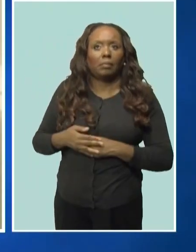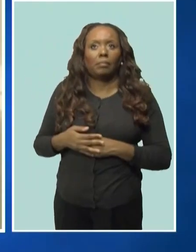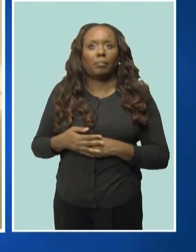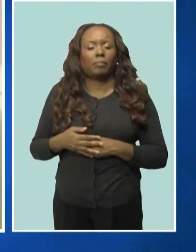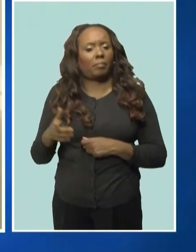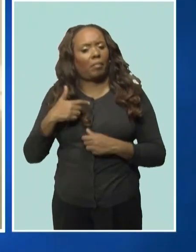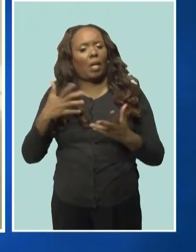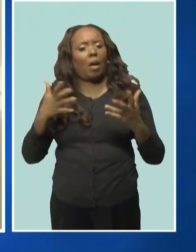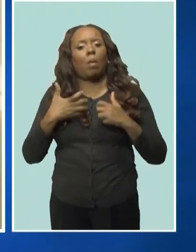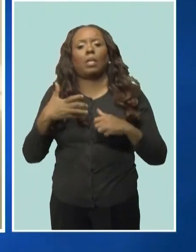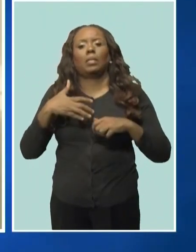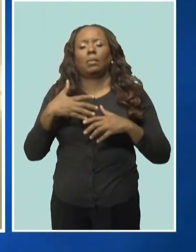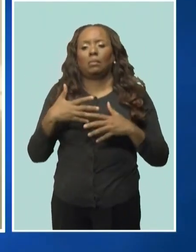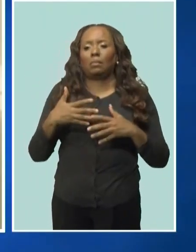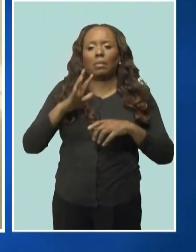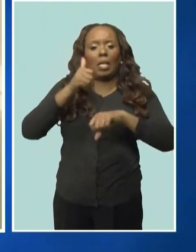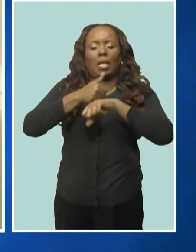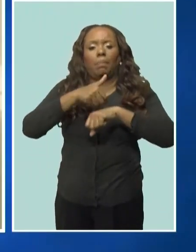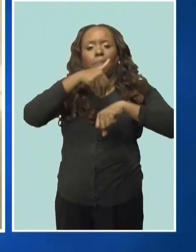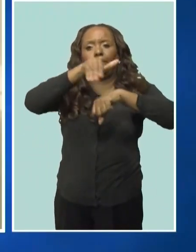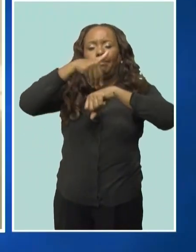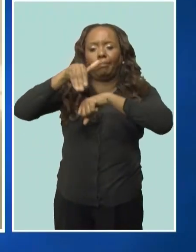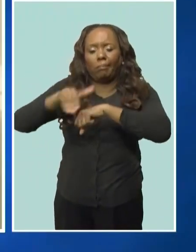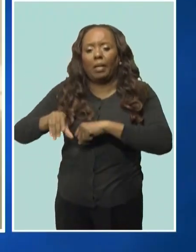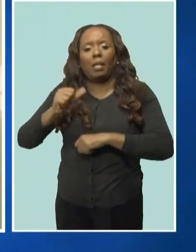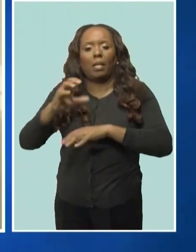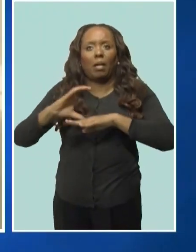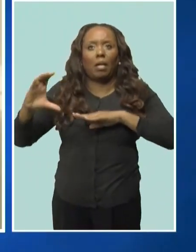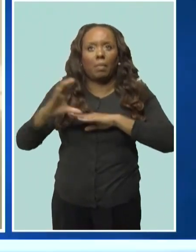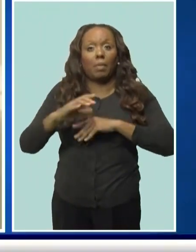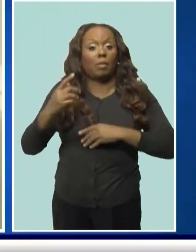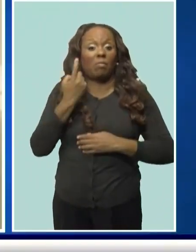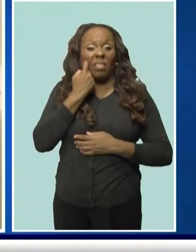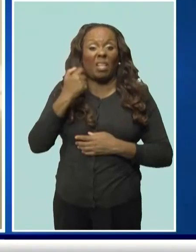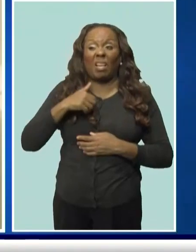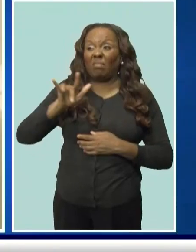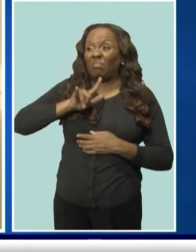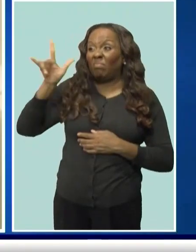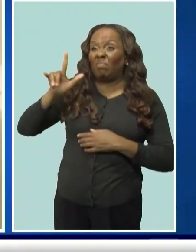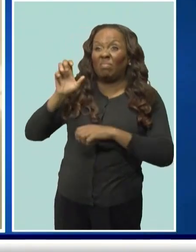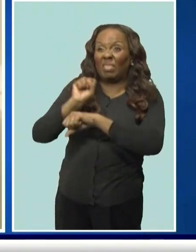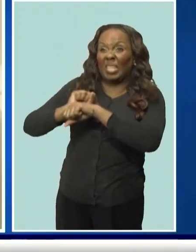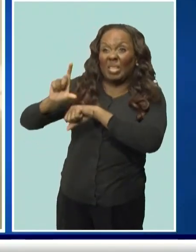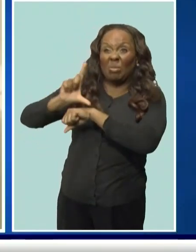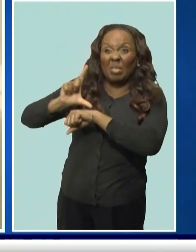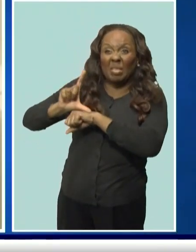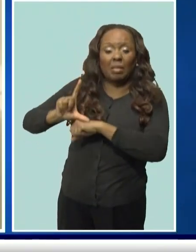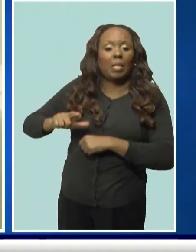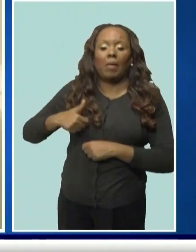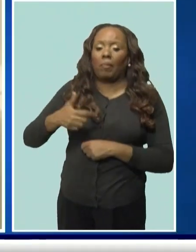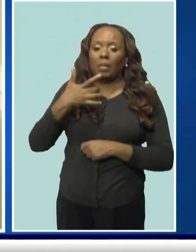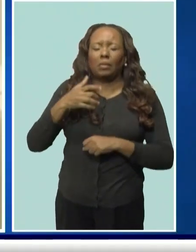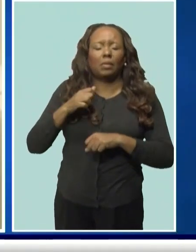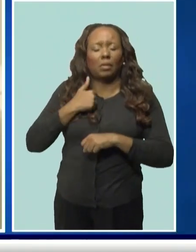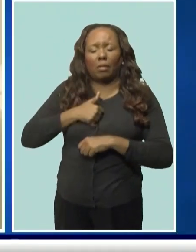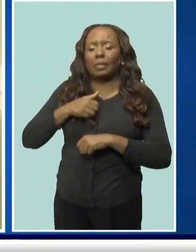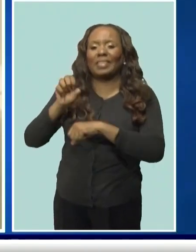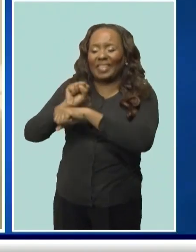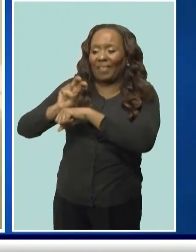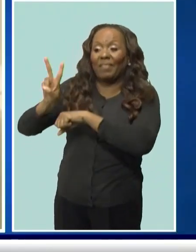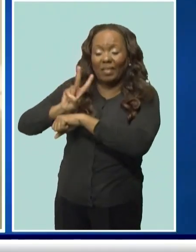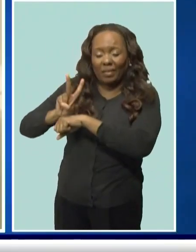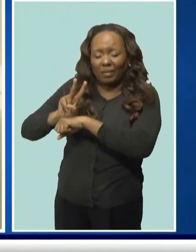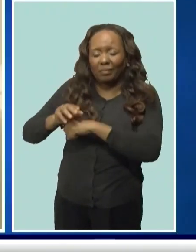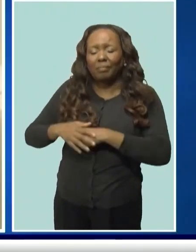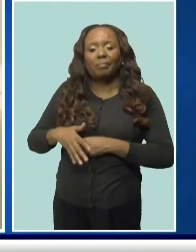wider Caribbean. I recently came back from St. Vincent, and I was fortunate to link up with a brethren that was basically helped